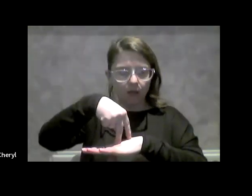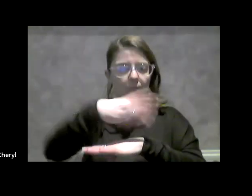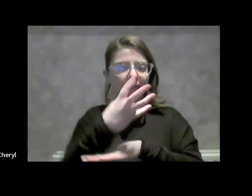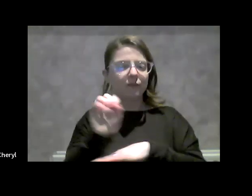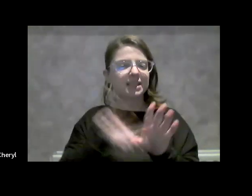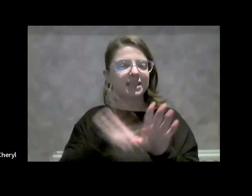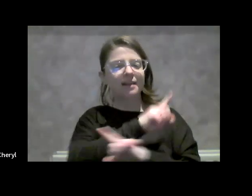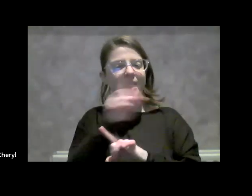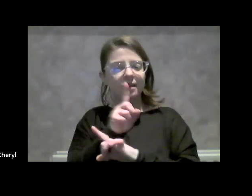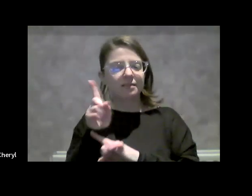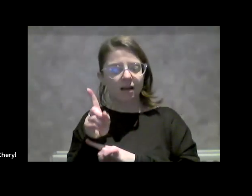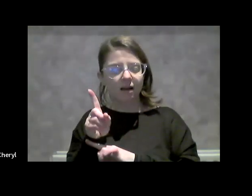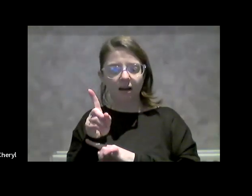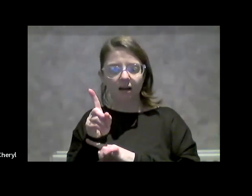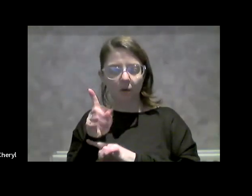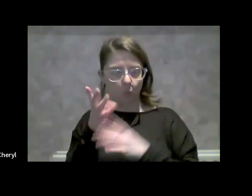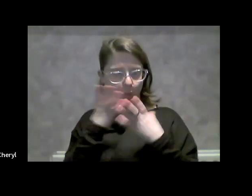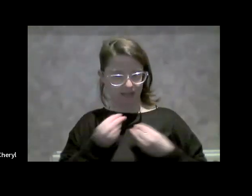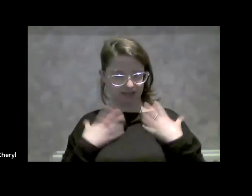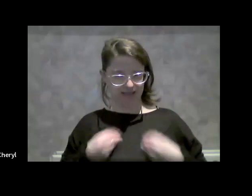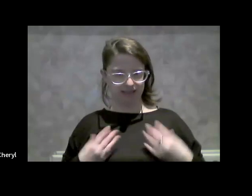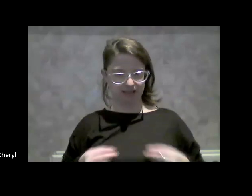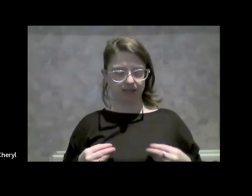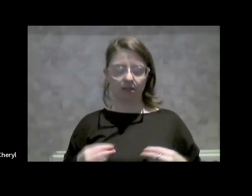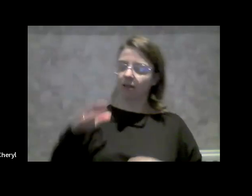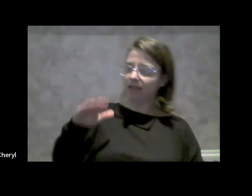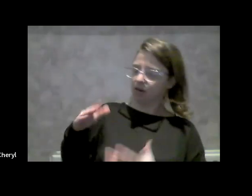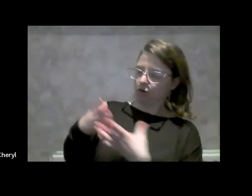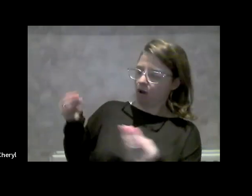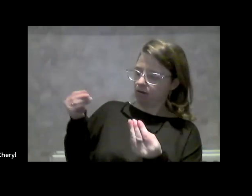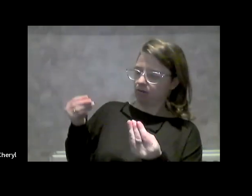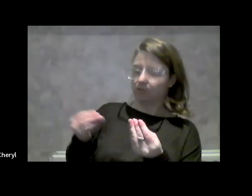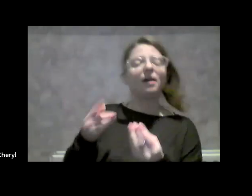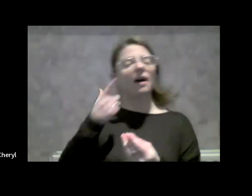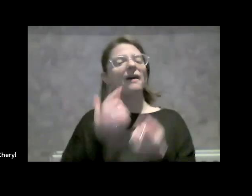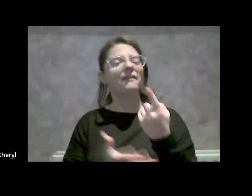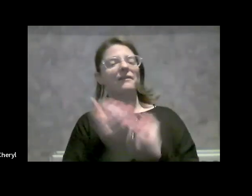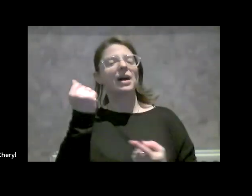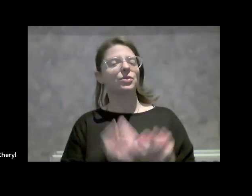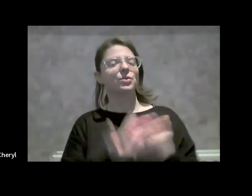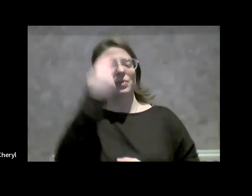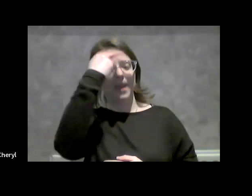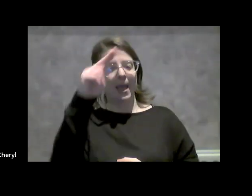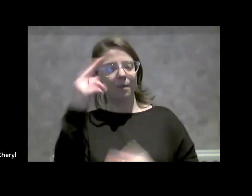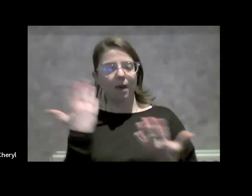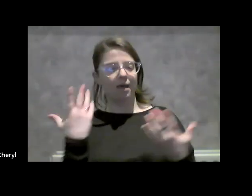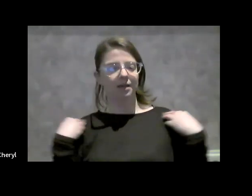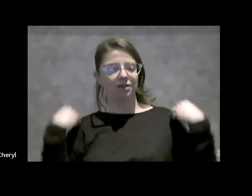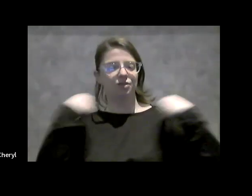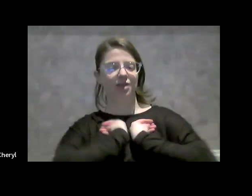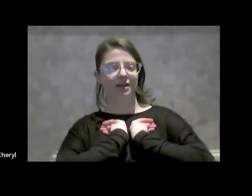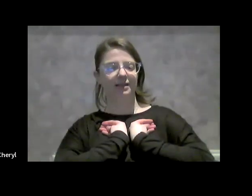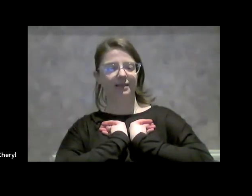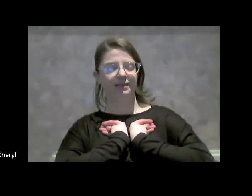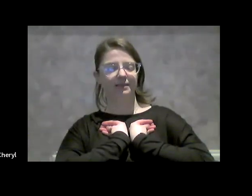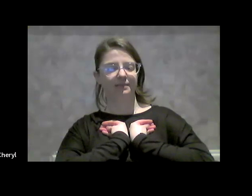later, wet and bedraggled, the kid gone. I found a new name on my jacket. Thank